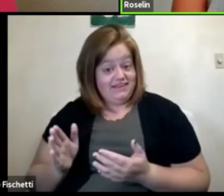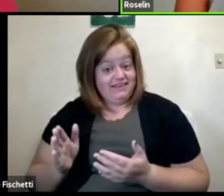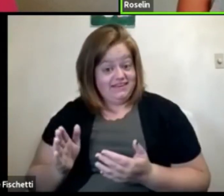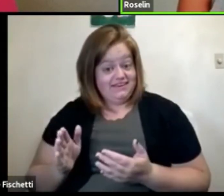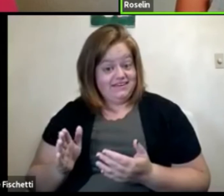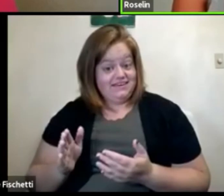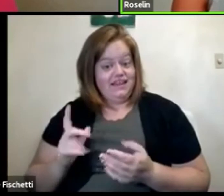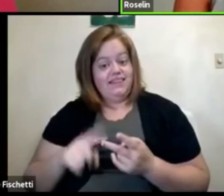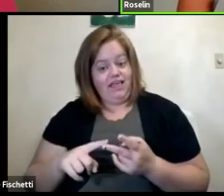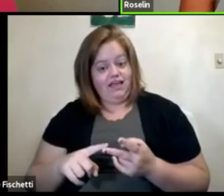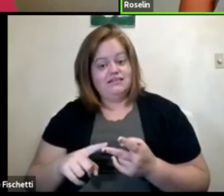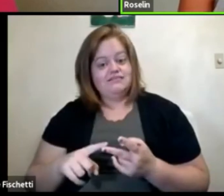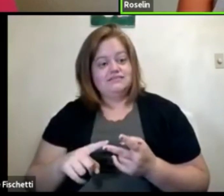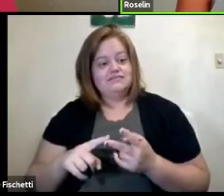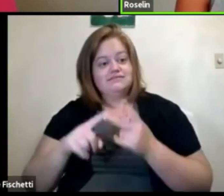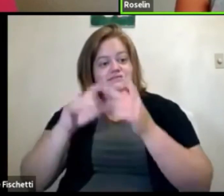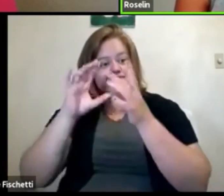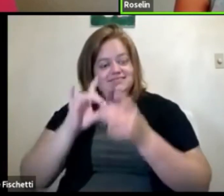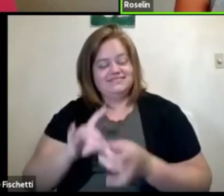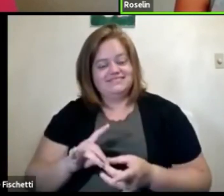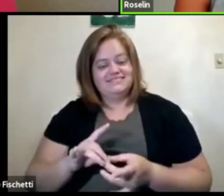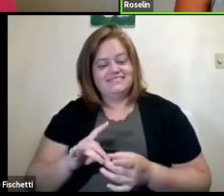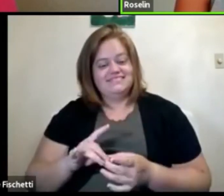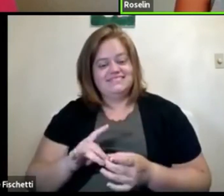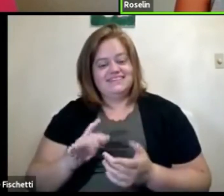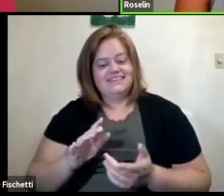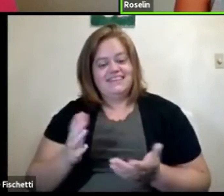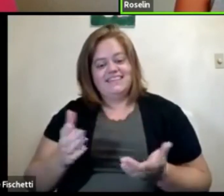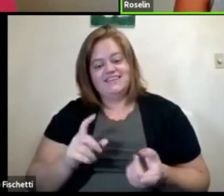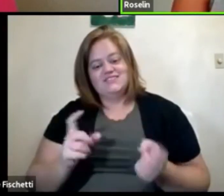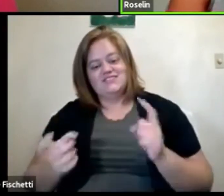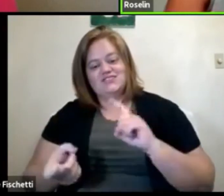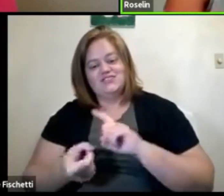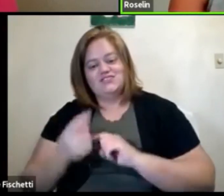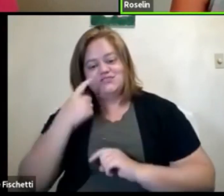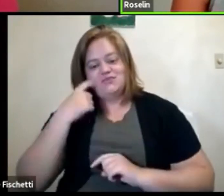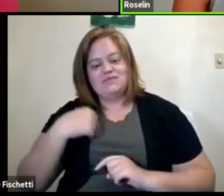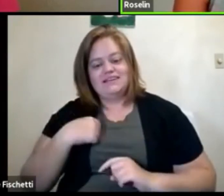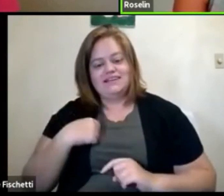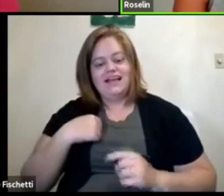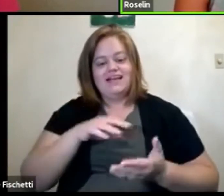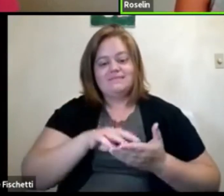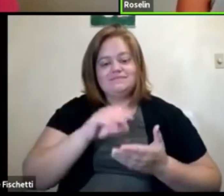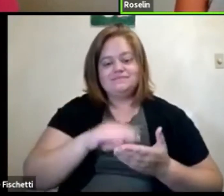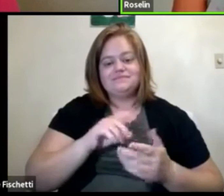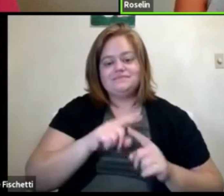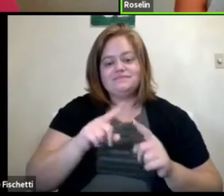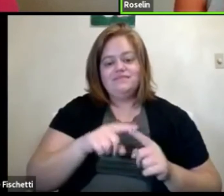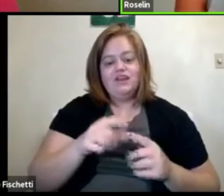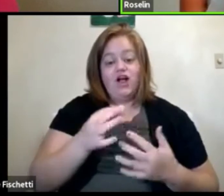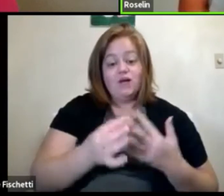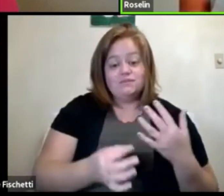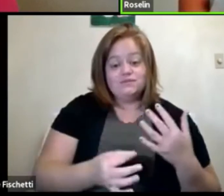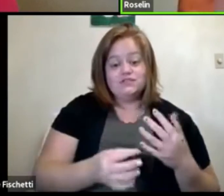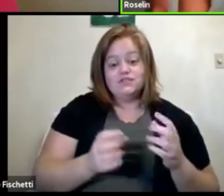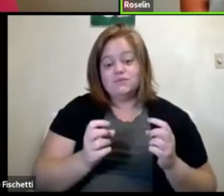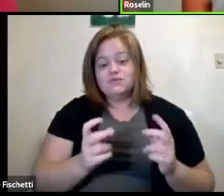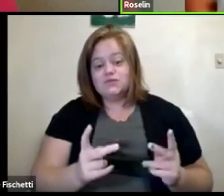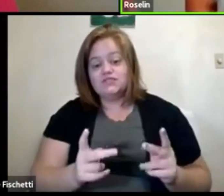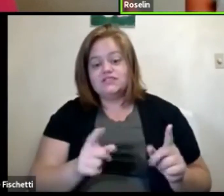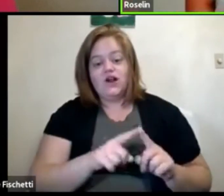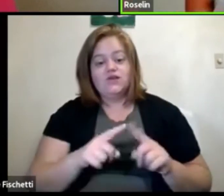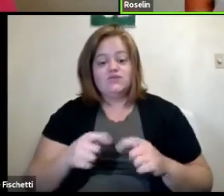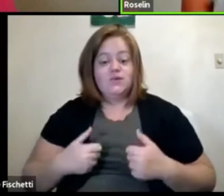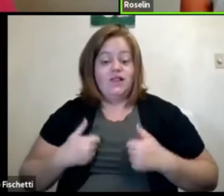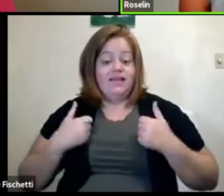things took a completely different turn as I learned different pathways, and also, life happens